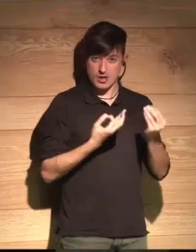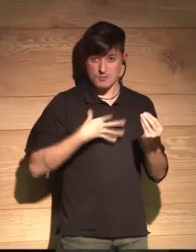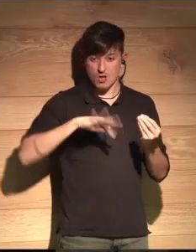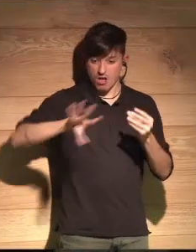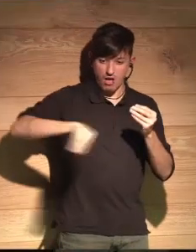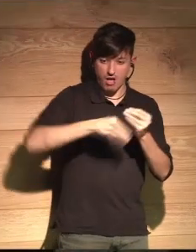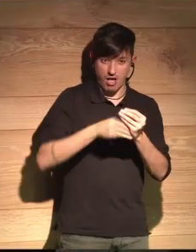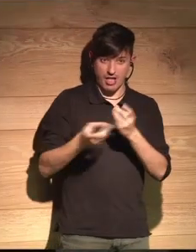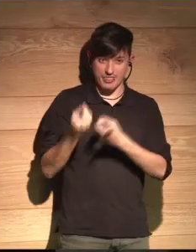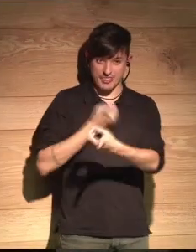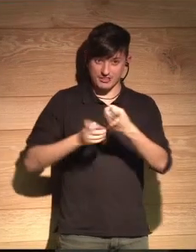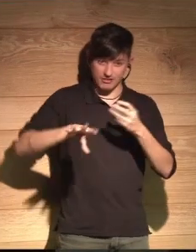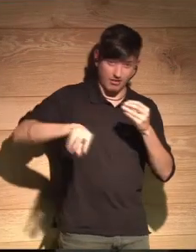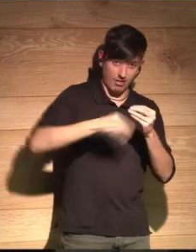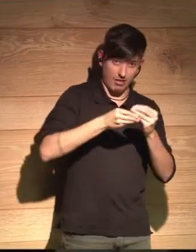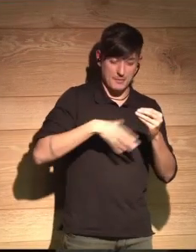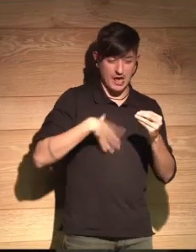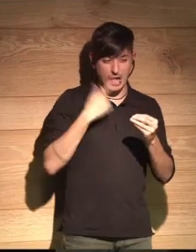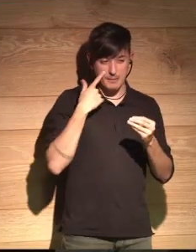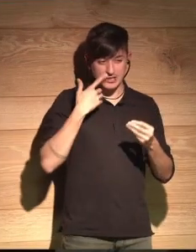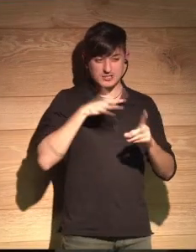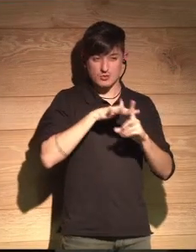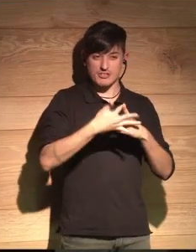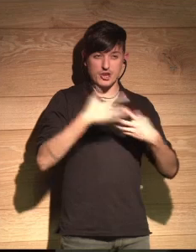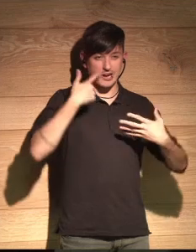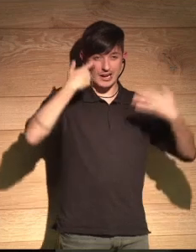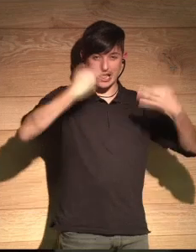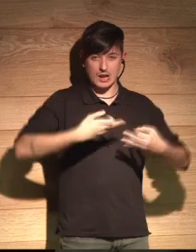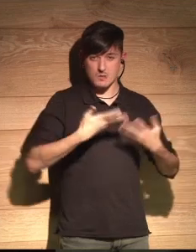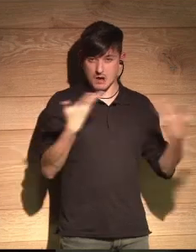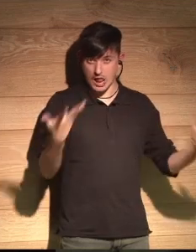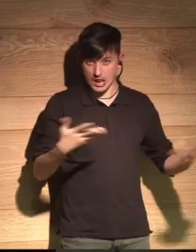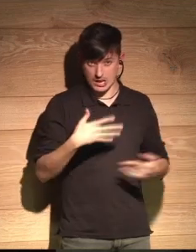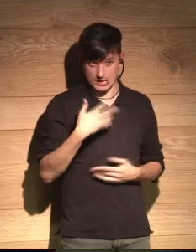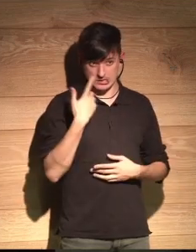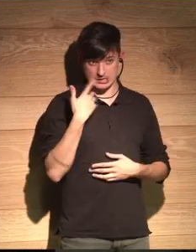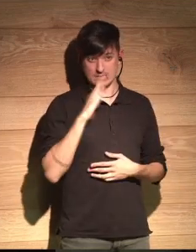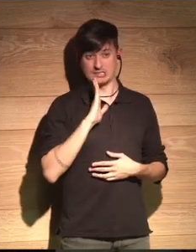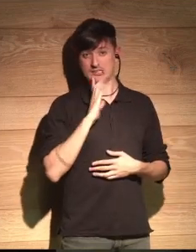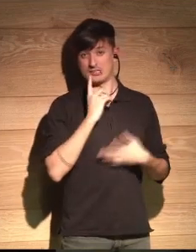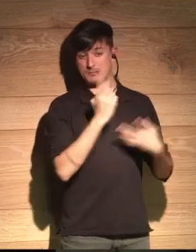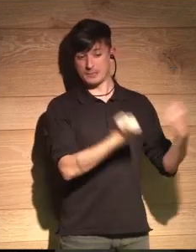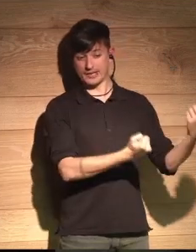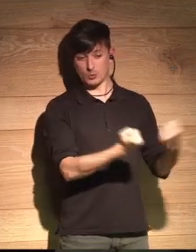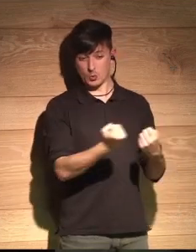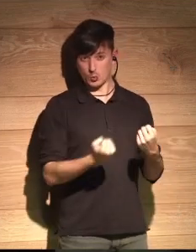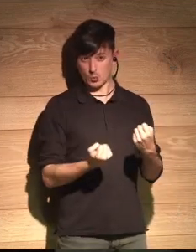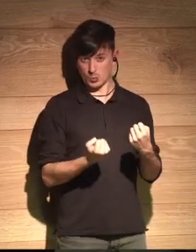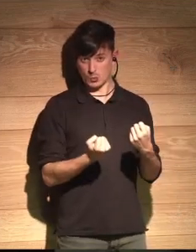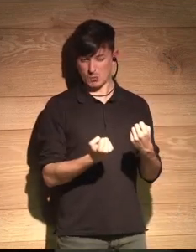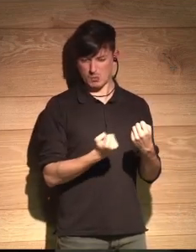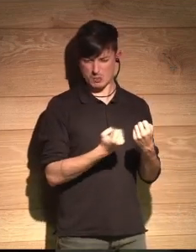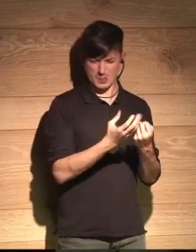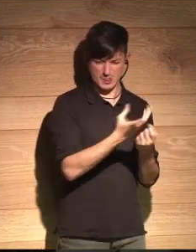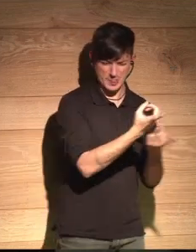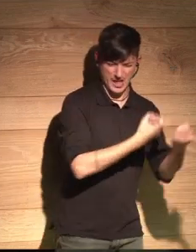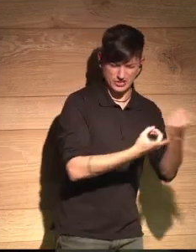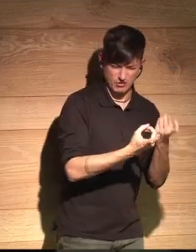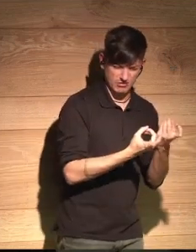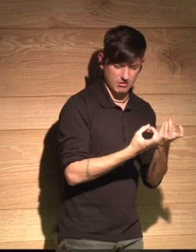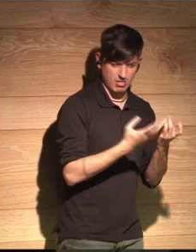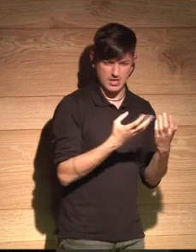Now, I was telling you that basically the car collects data from 2,000 to 3,000 variables every